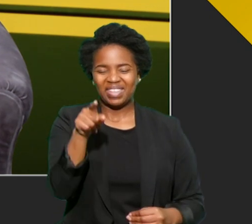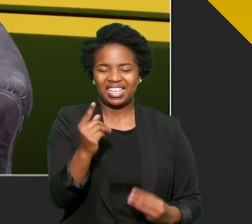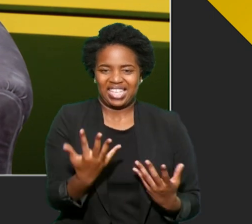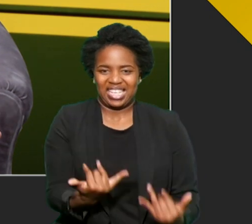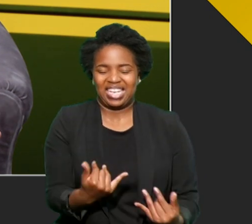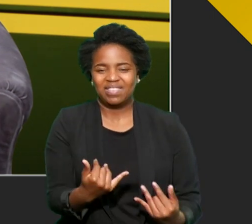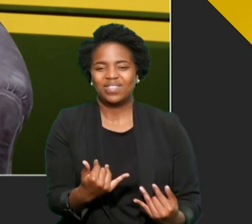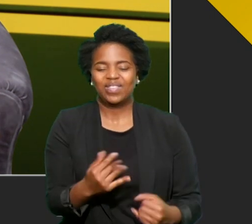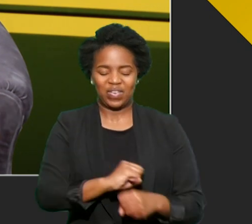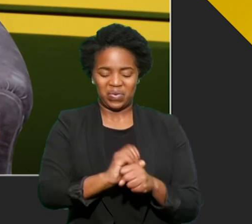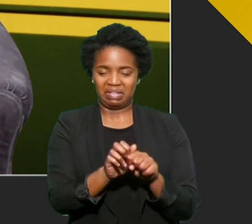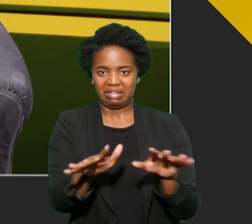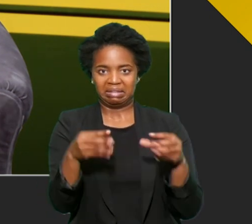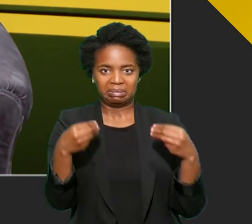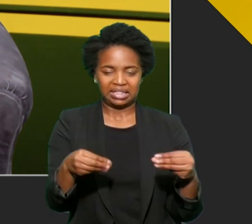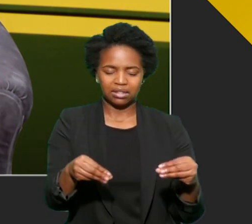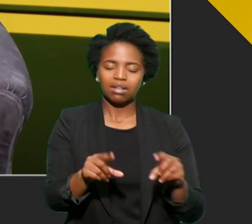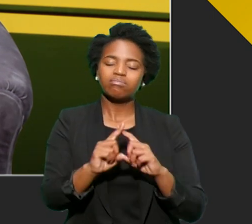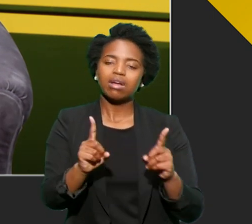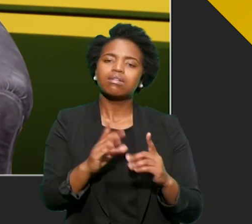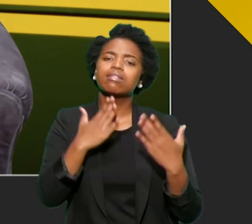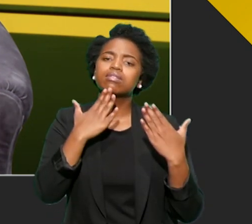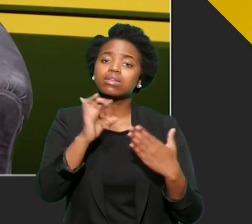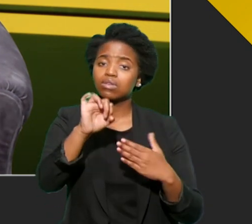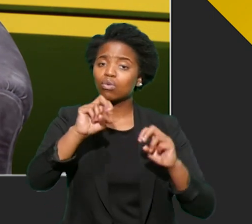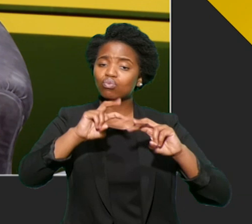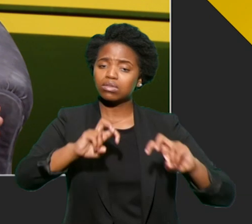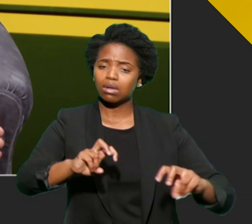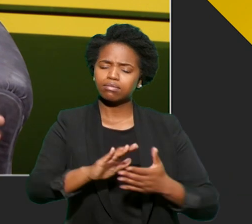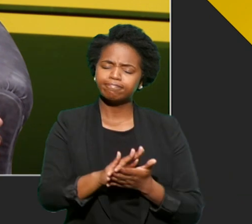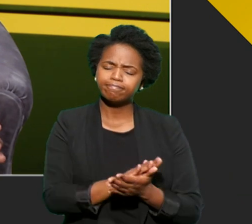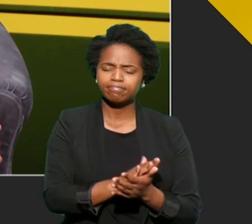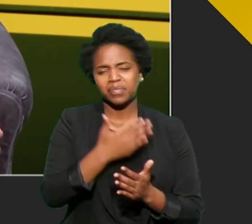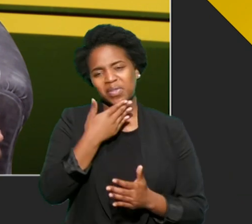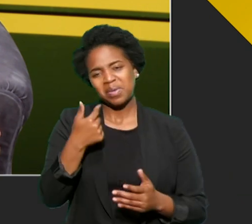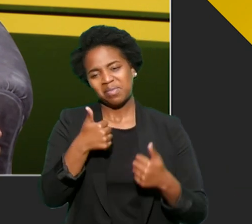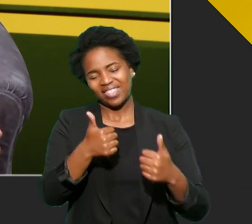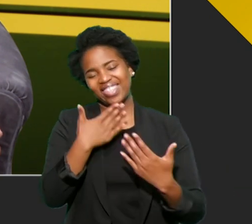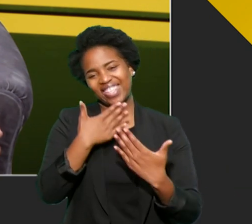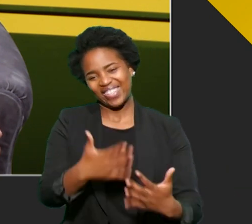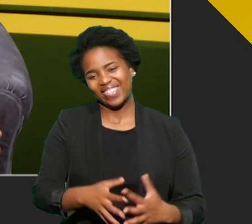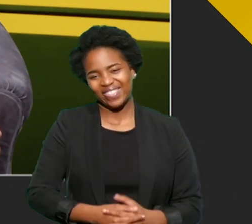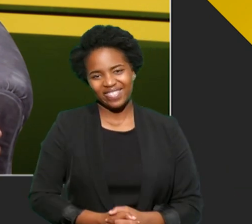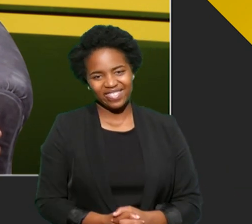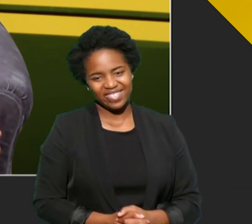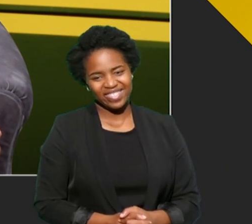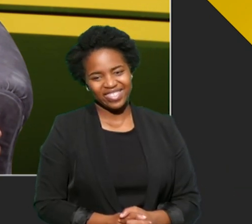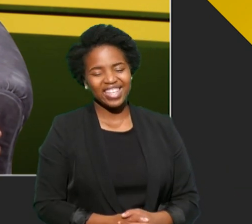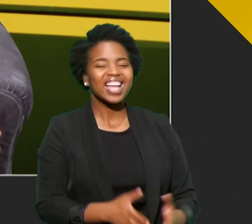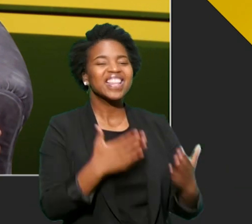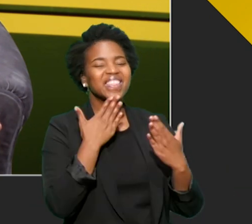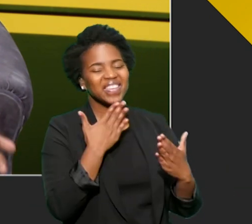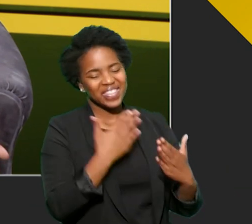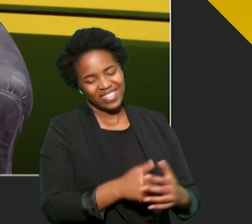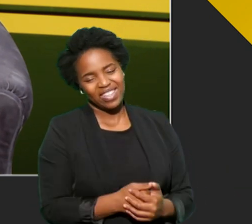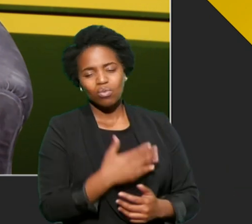times of COVID-19, but also we want to say thank you for your research and we wish you all the best going forward, Professor. Thank you very much.